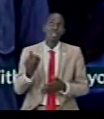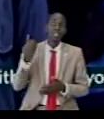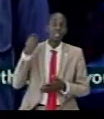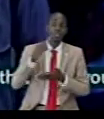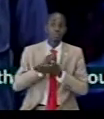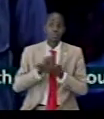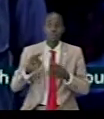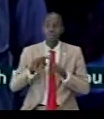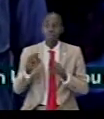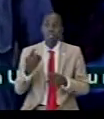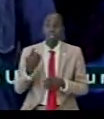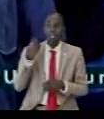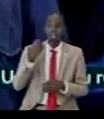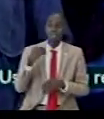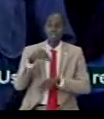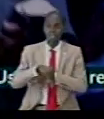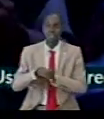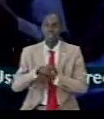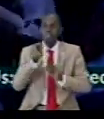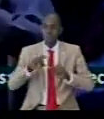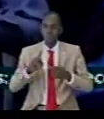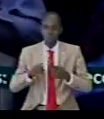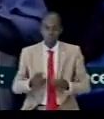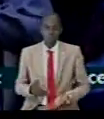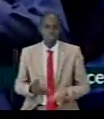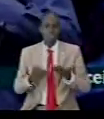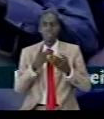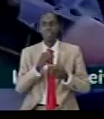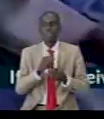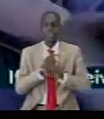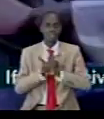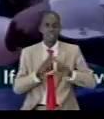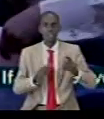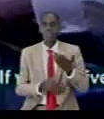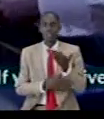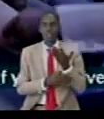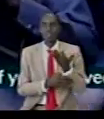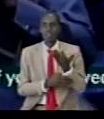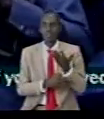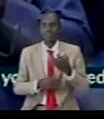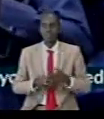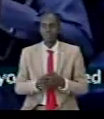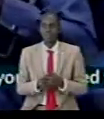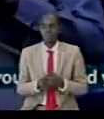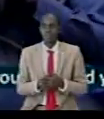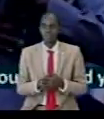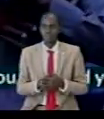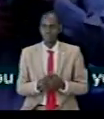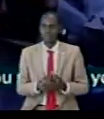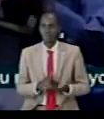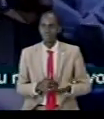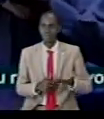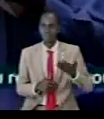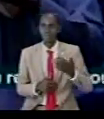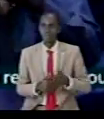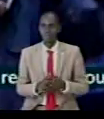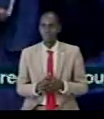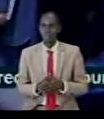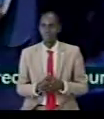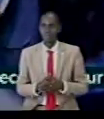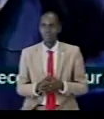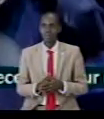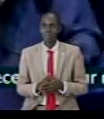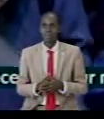night, he can be able to raise up the hand. He can raise it up now. We test him to speak. Raise up the hand.